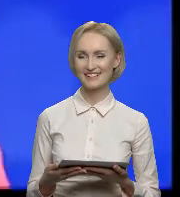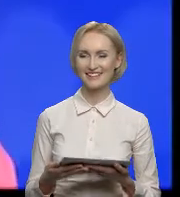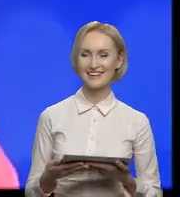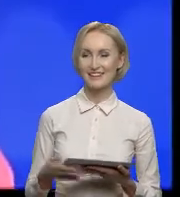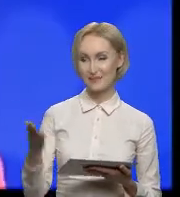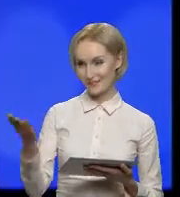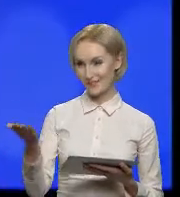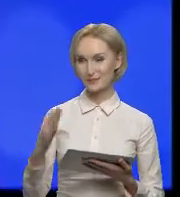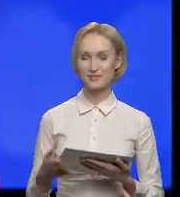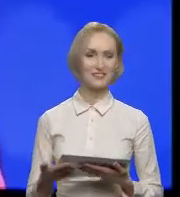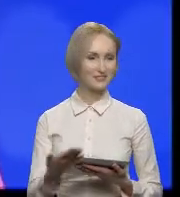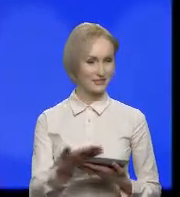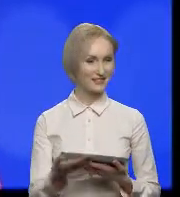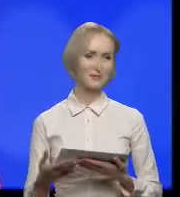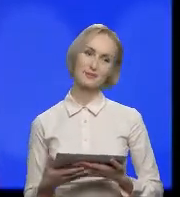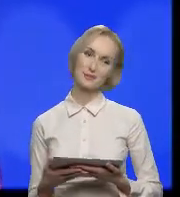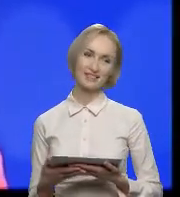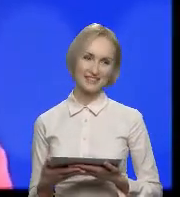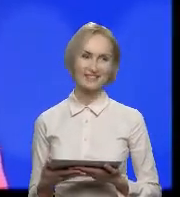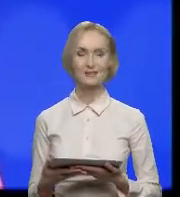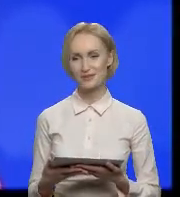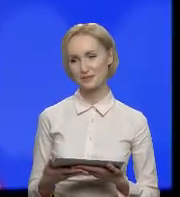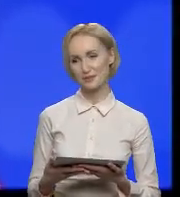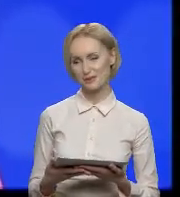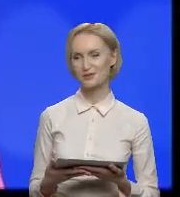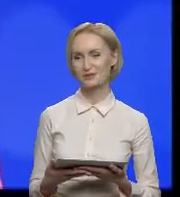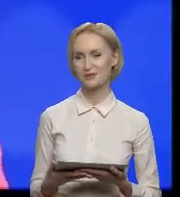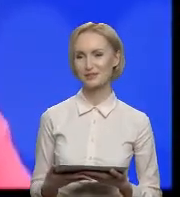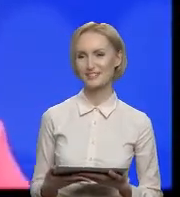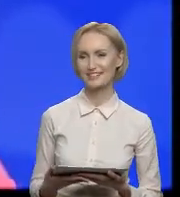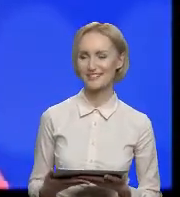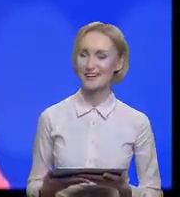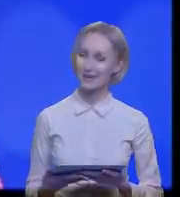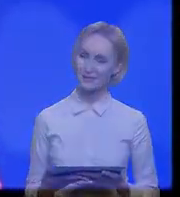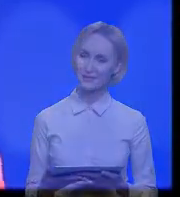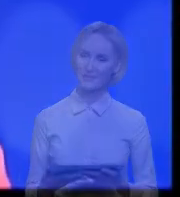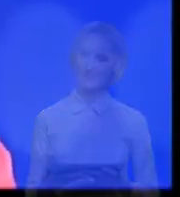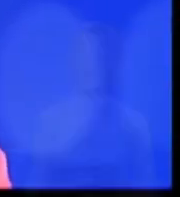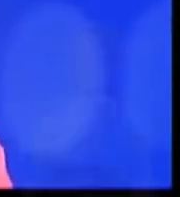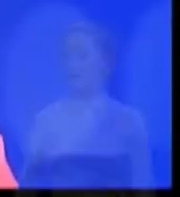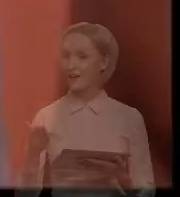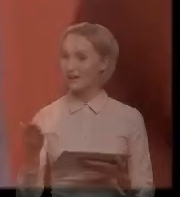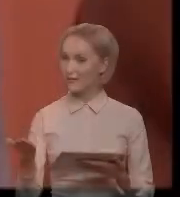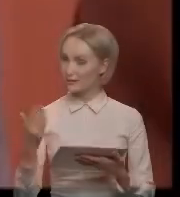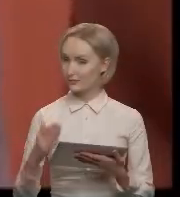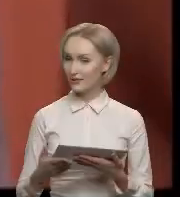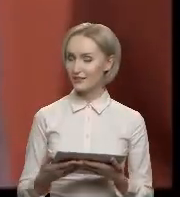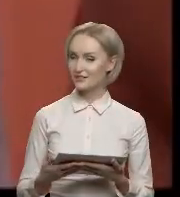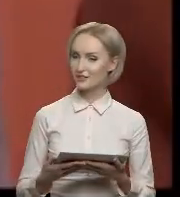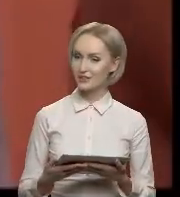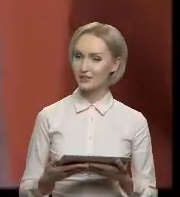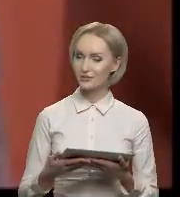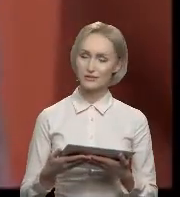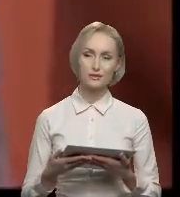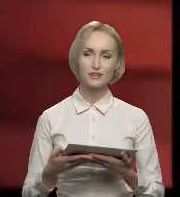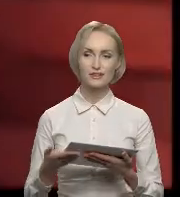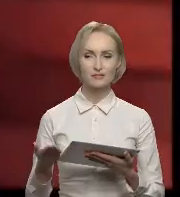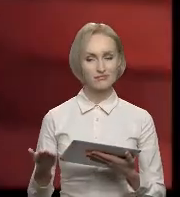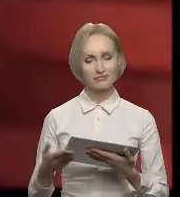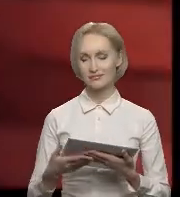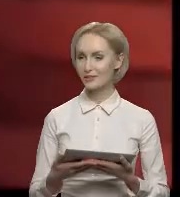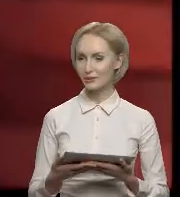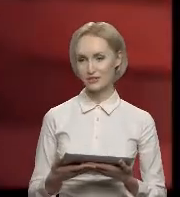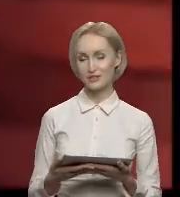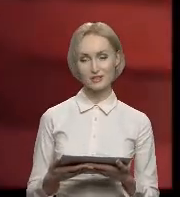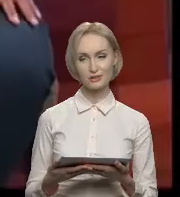miscellaneous items. One bag of wipes. I can throw that gone. Just throw that to somebody. You need support. Yes, I do. And yes, I do.